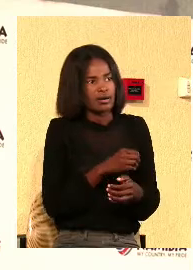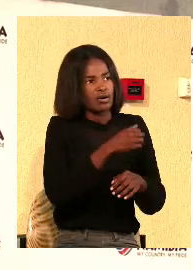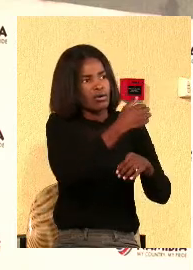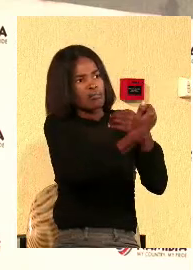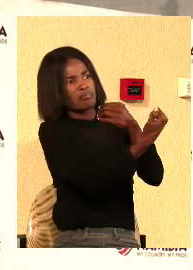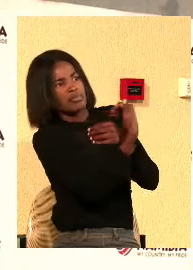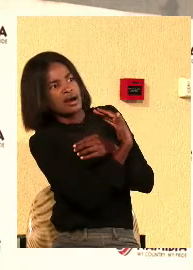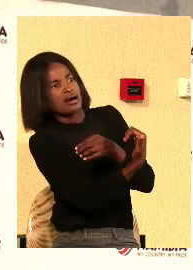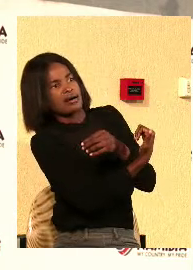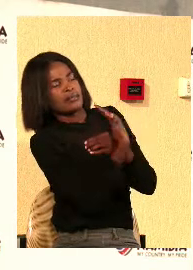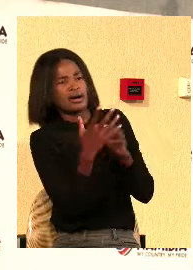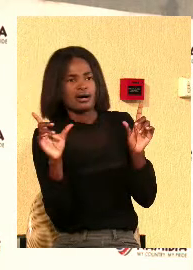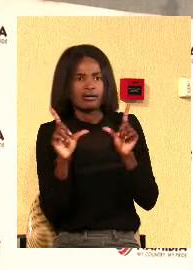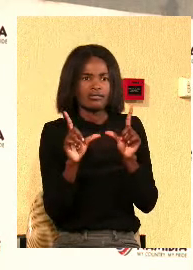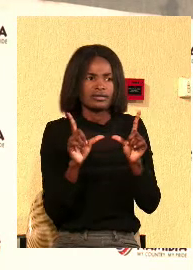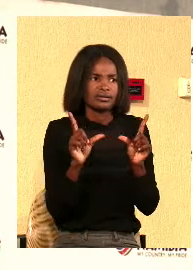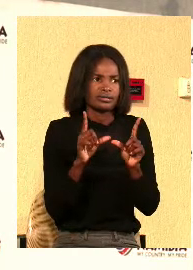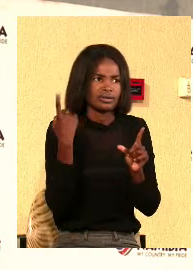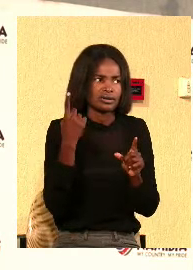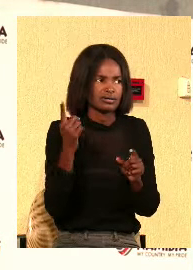to be able to test for the virus?